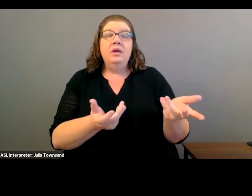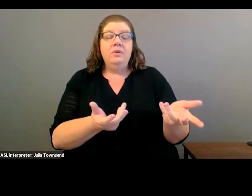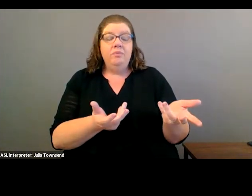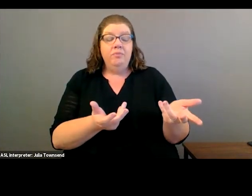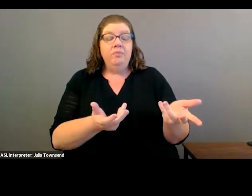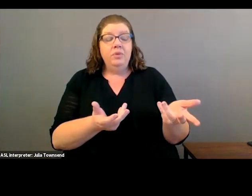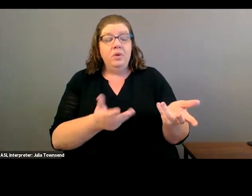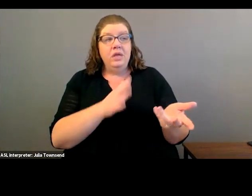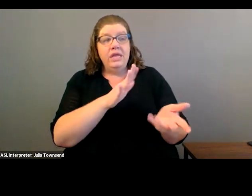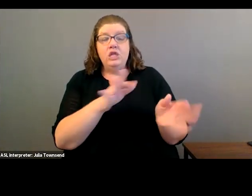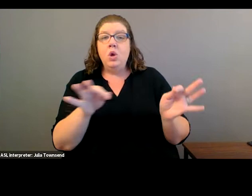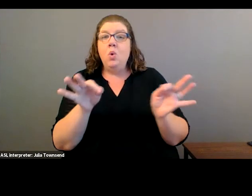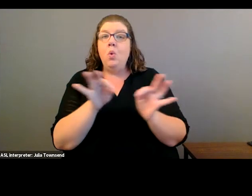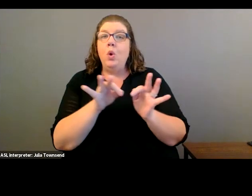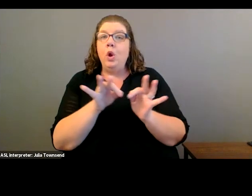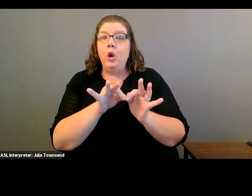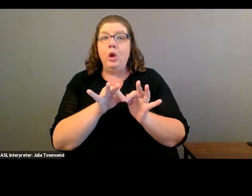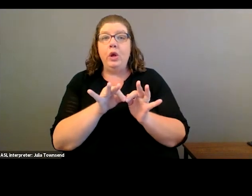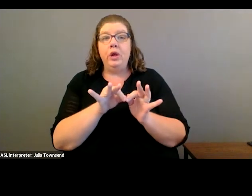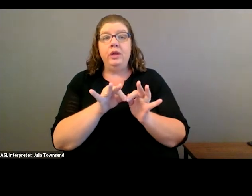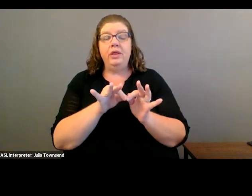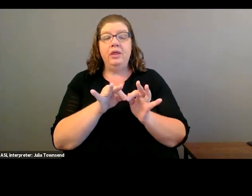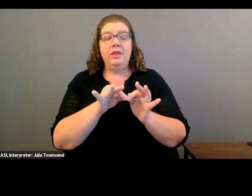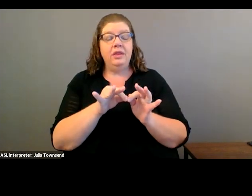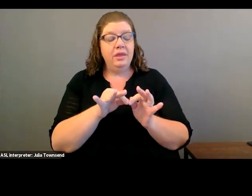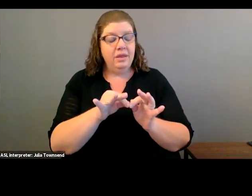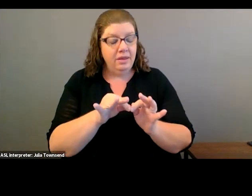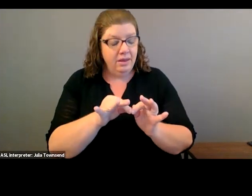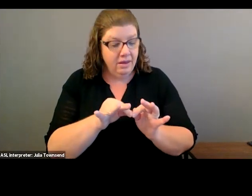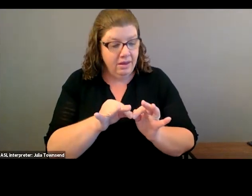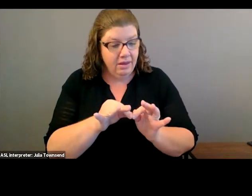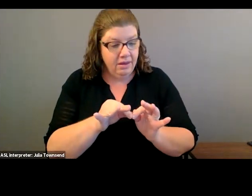is worth more than 17 million.